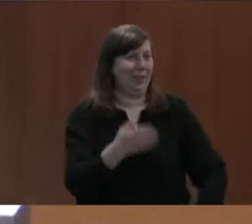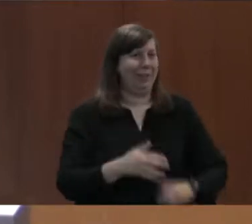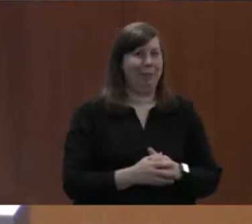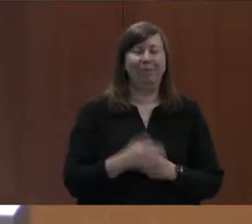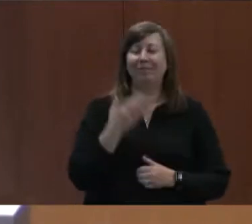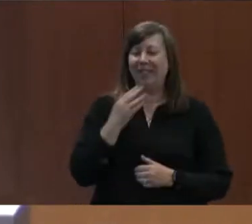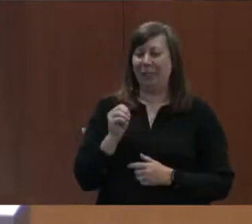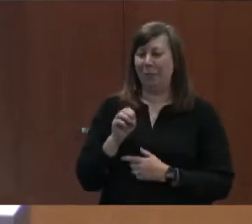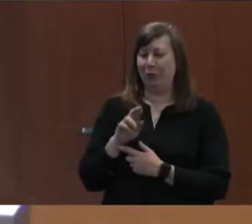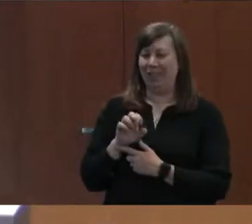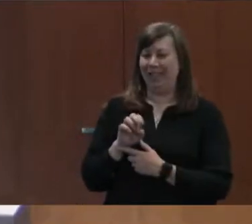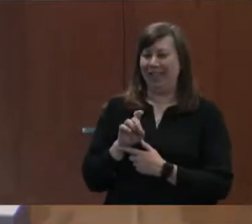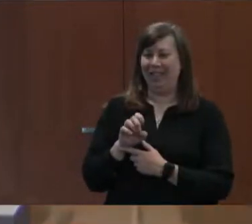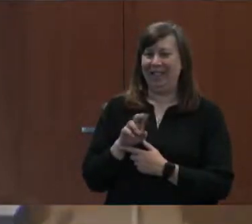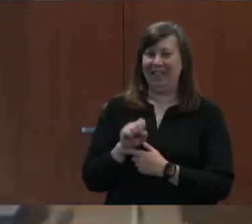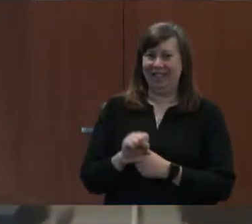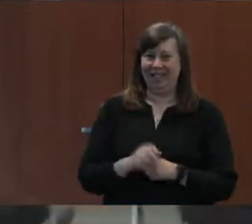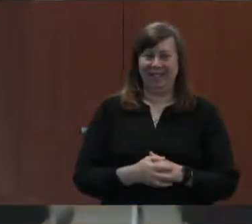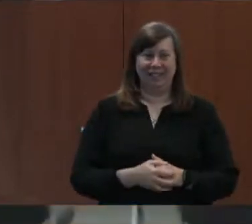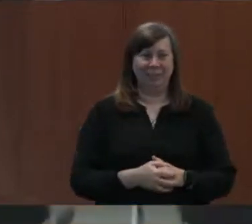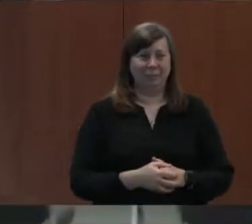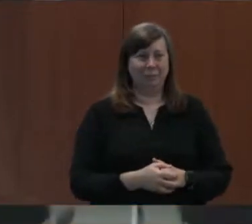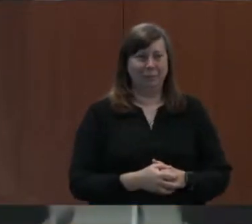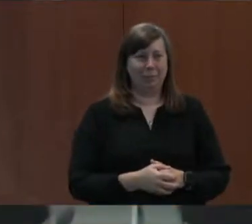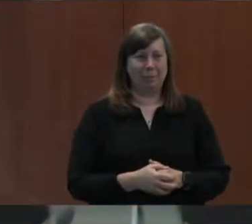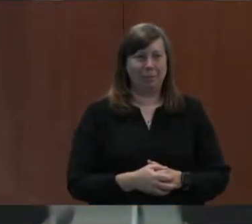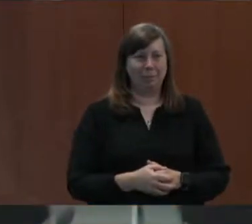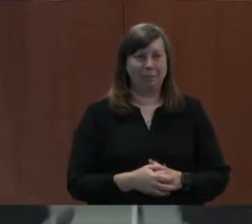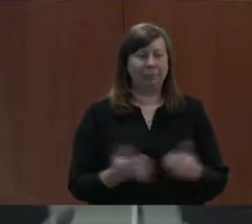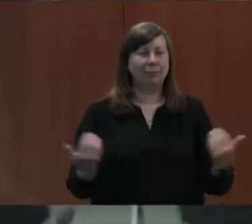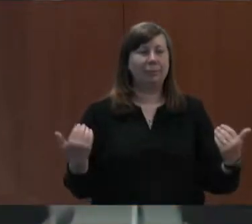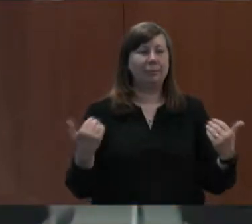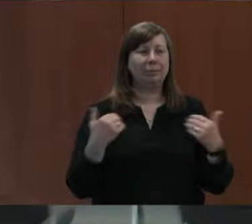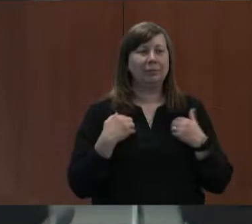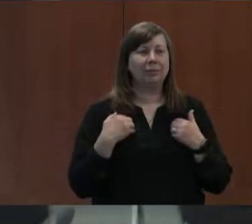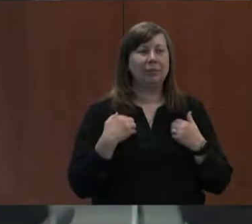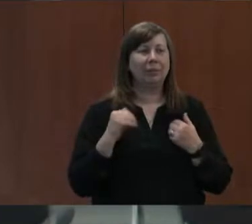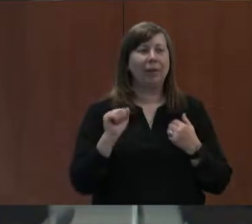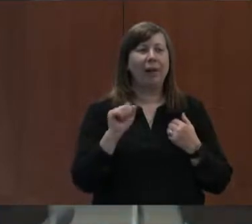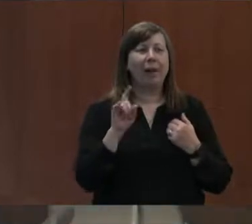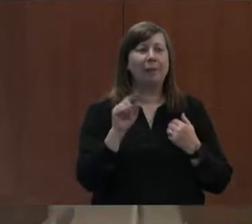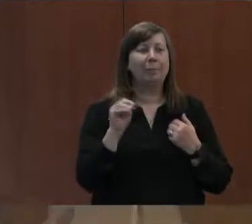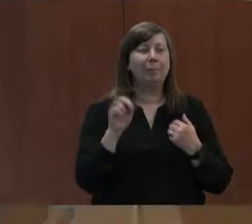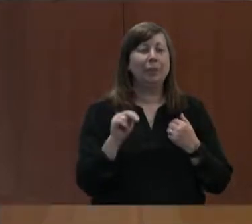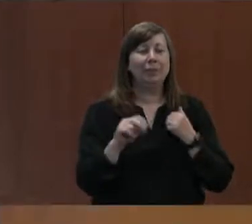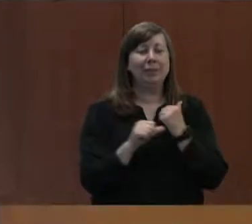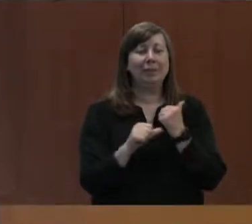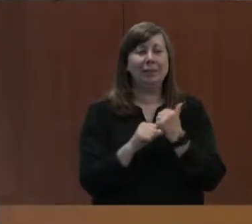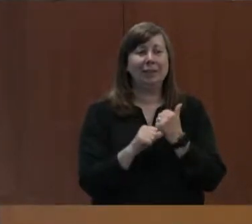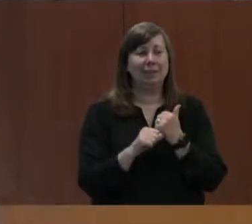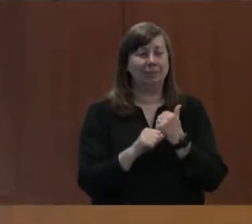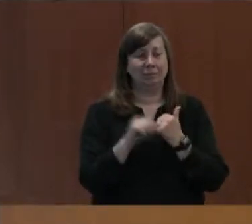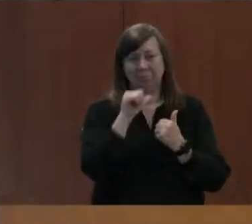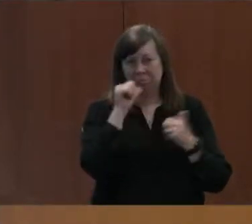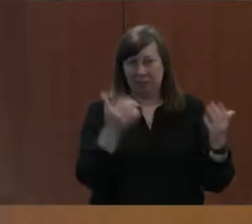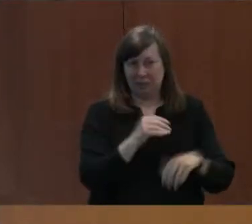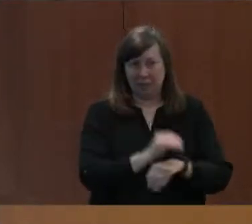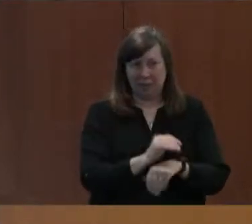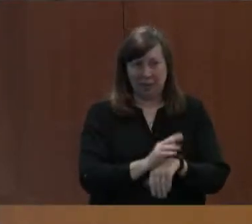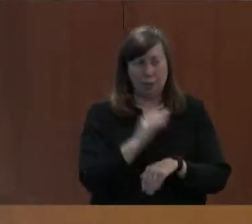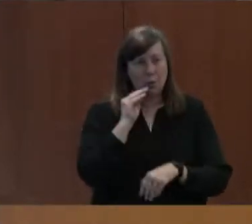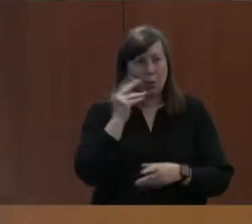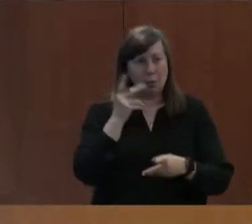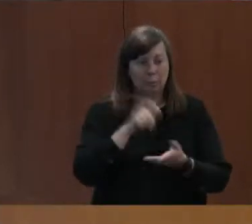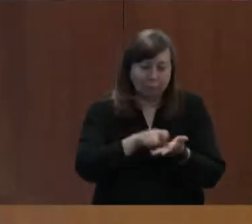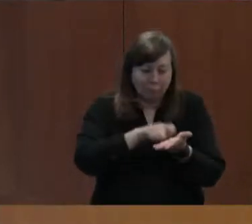Mercedes. Mr. Guestford? Well, we do have an administrative assistant. Unfortunately, she is not here this evening. She's home